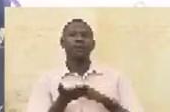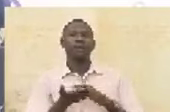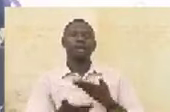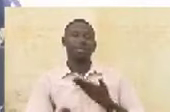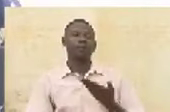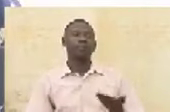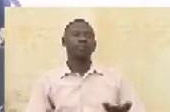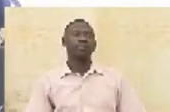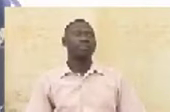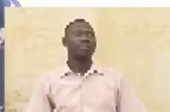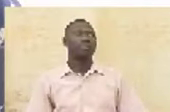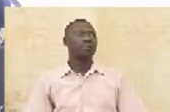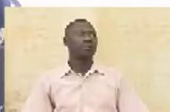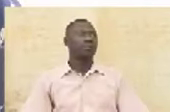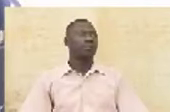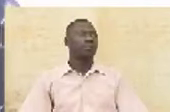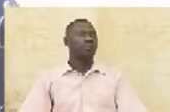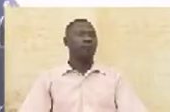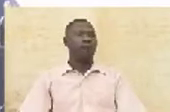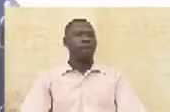medicine. And